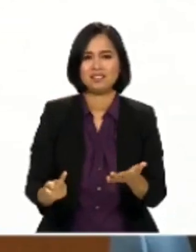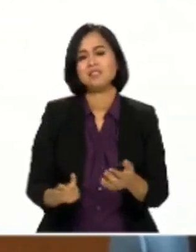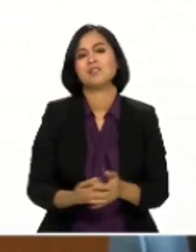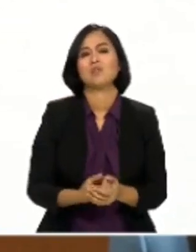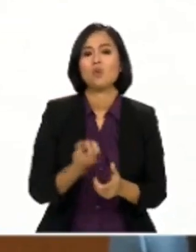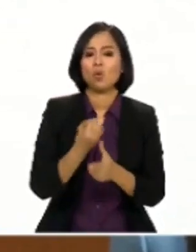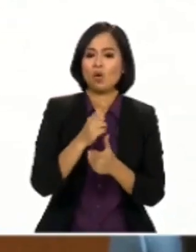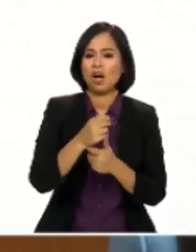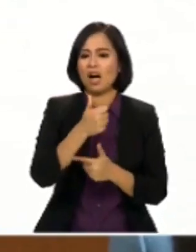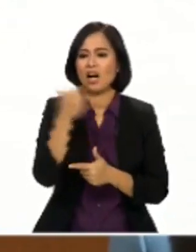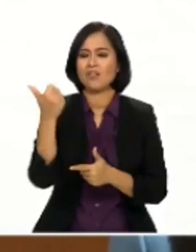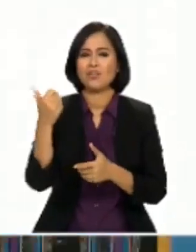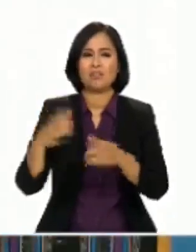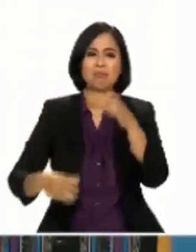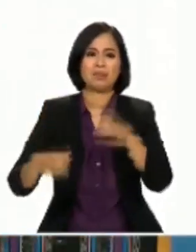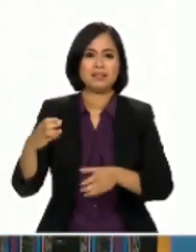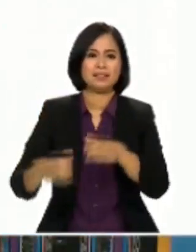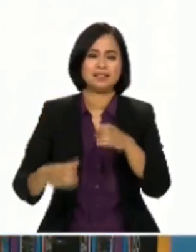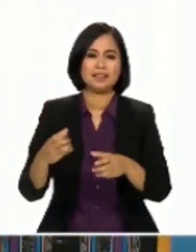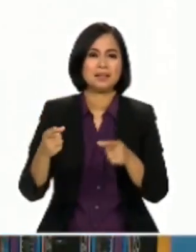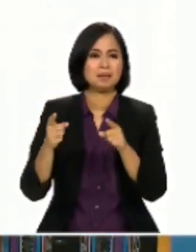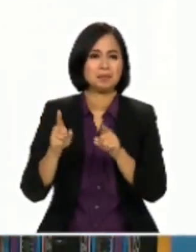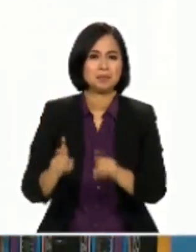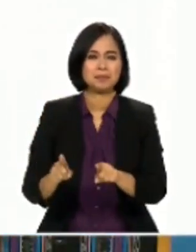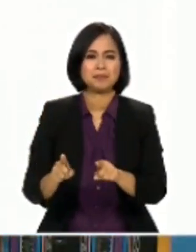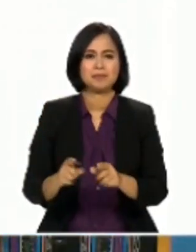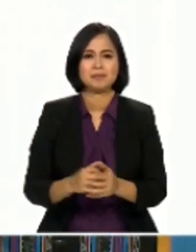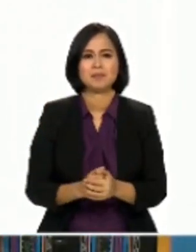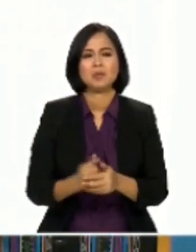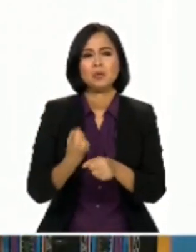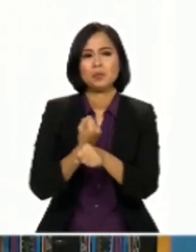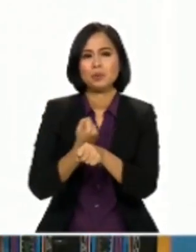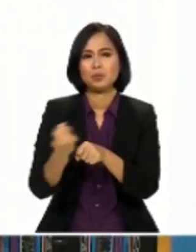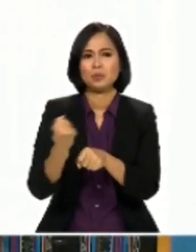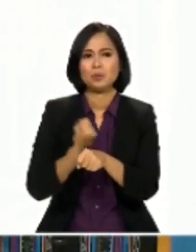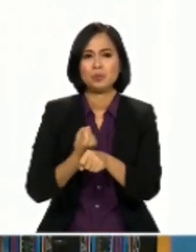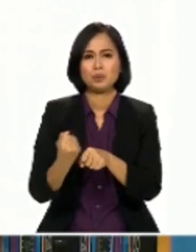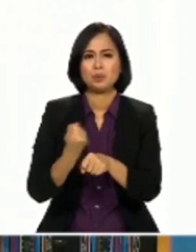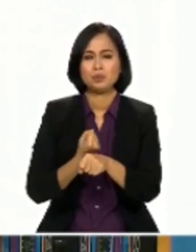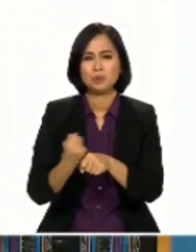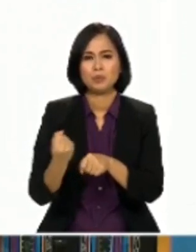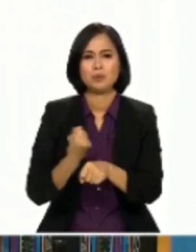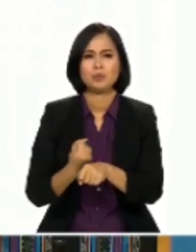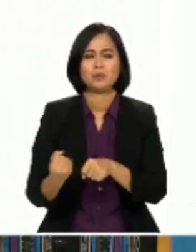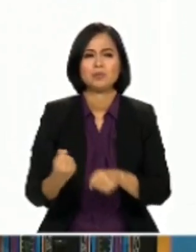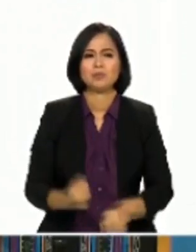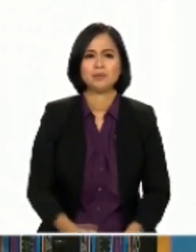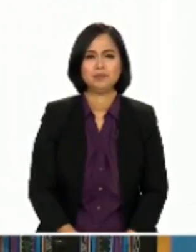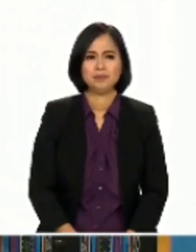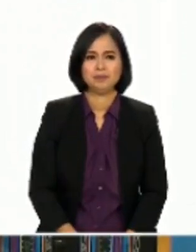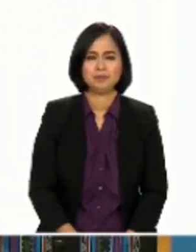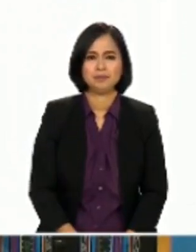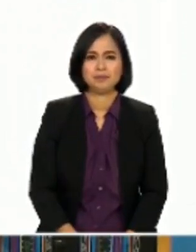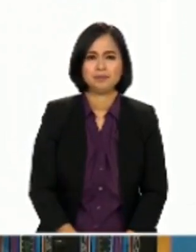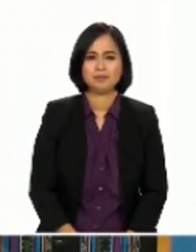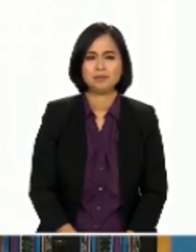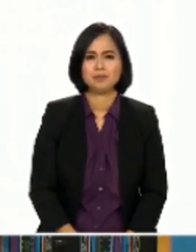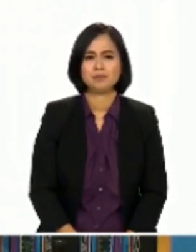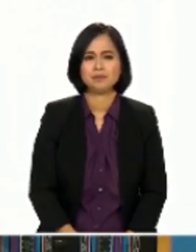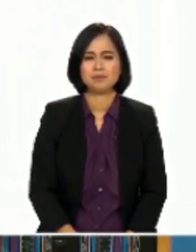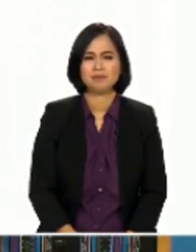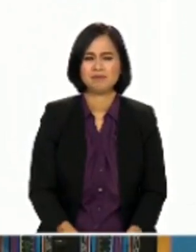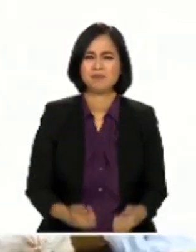criminal offense. It is an injury laced with insult. It is